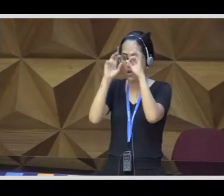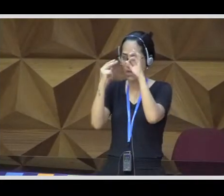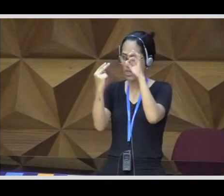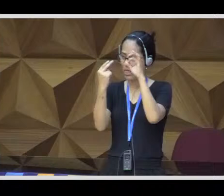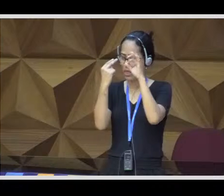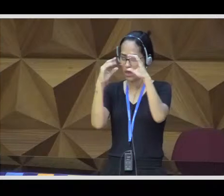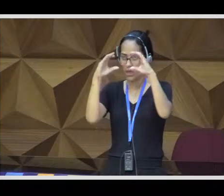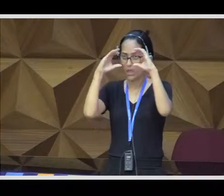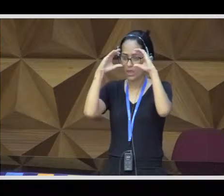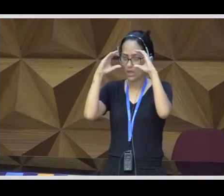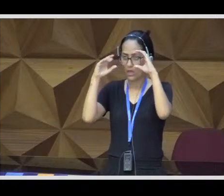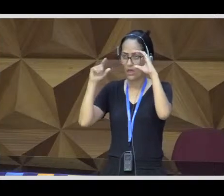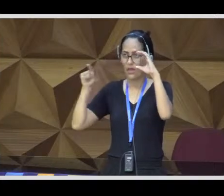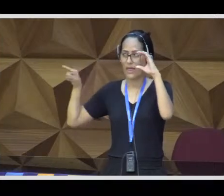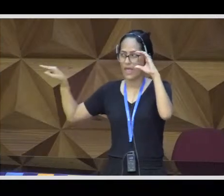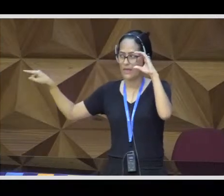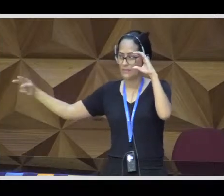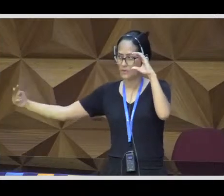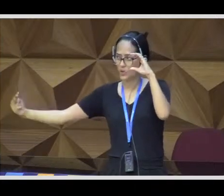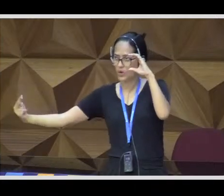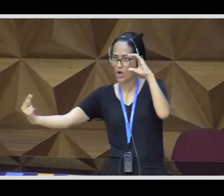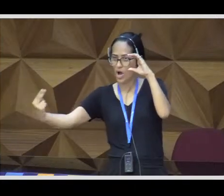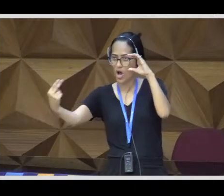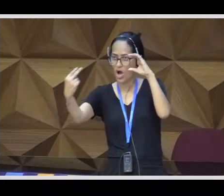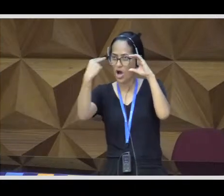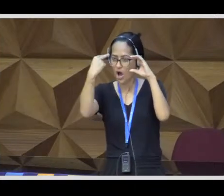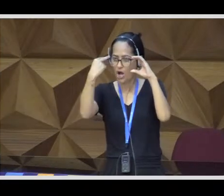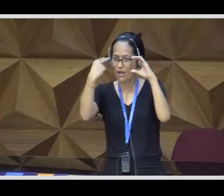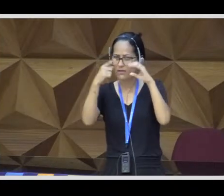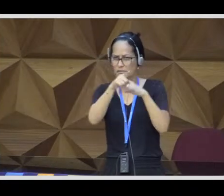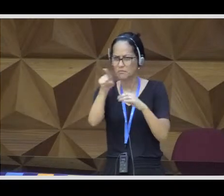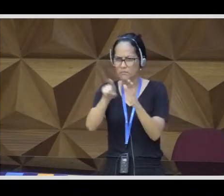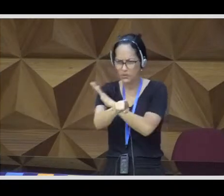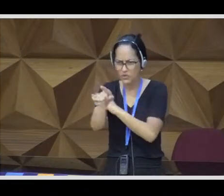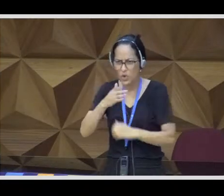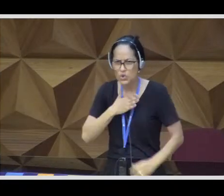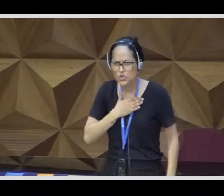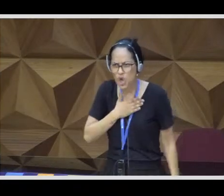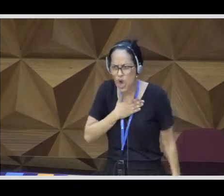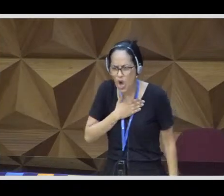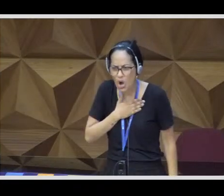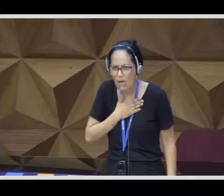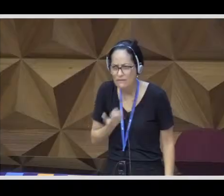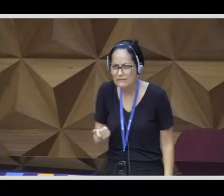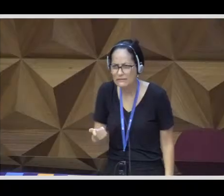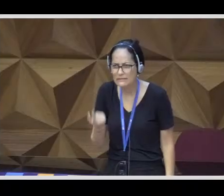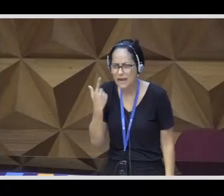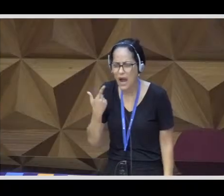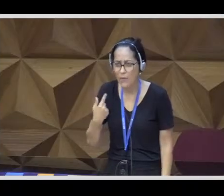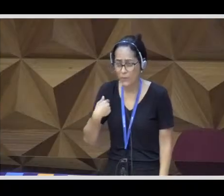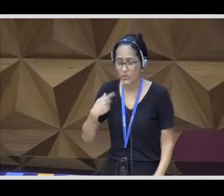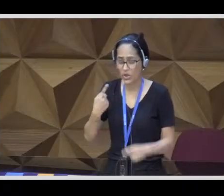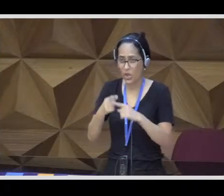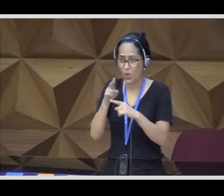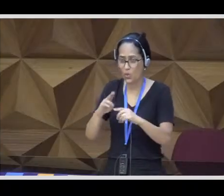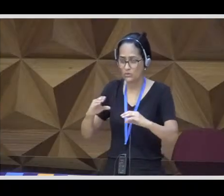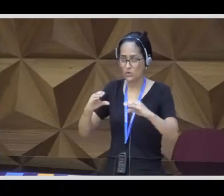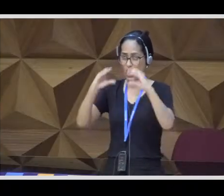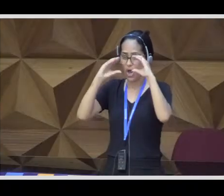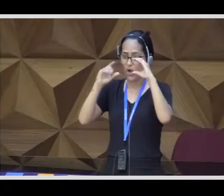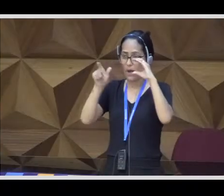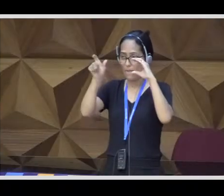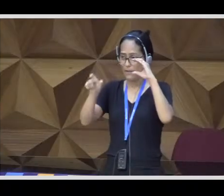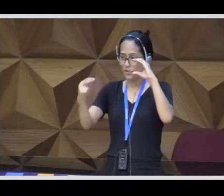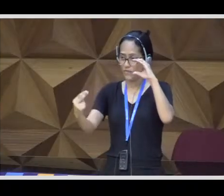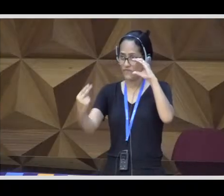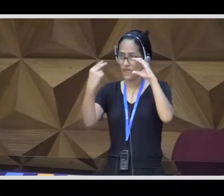world can see your eyes. Does anybody like the eyes? It looks totally weird. So they tried to do something,